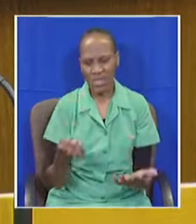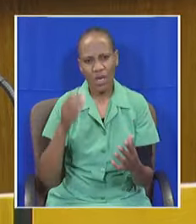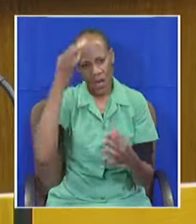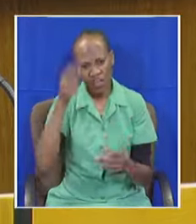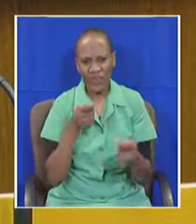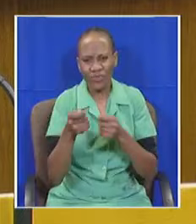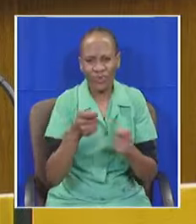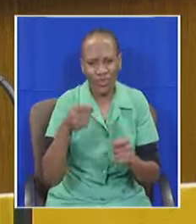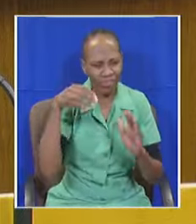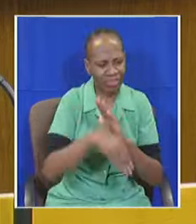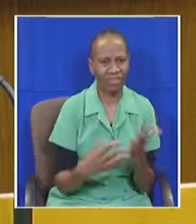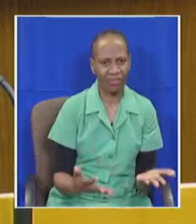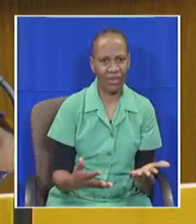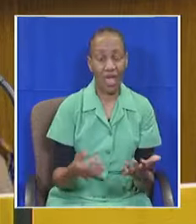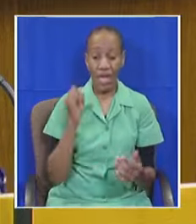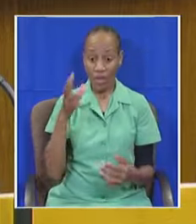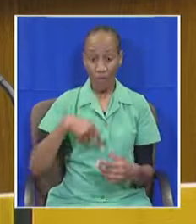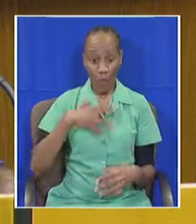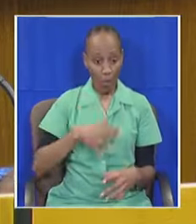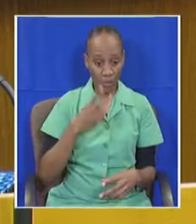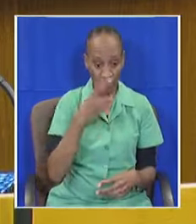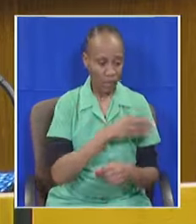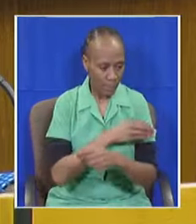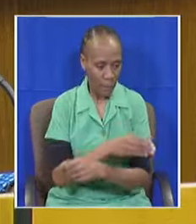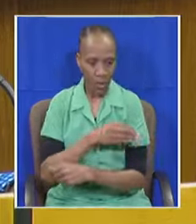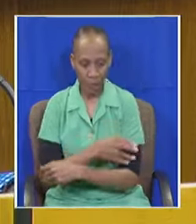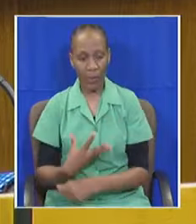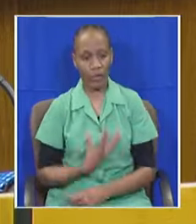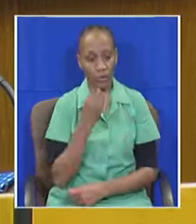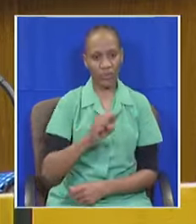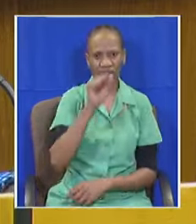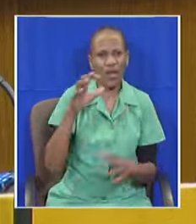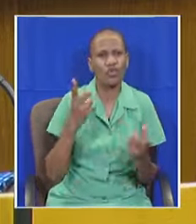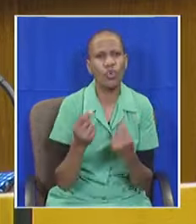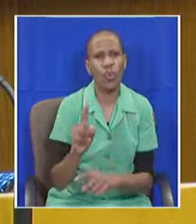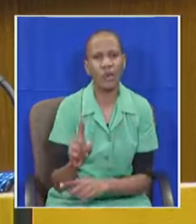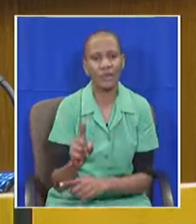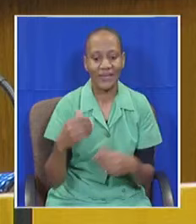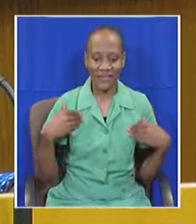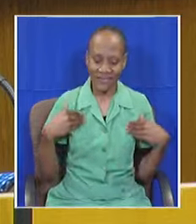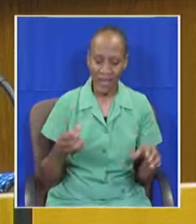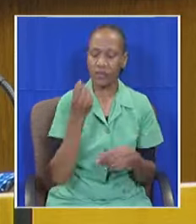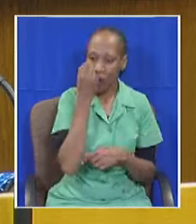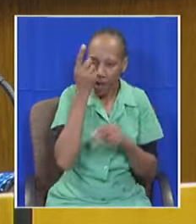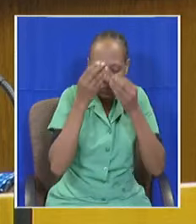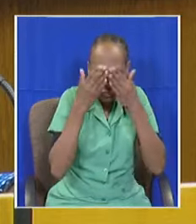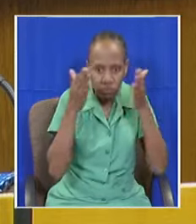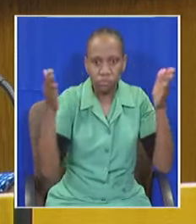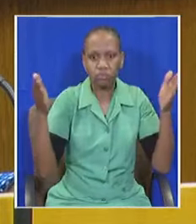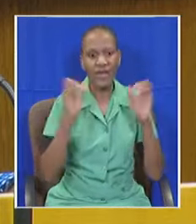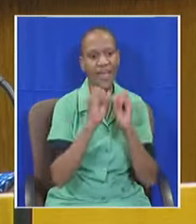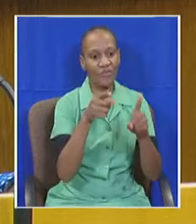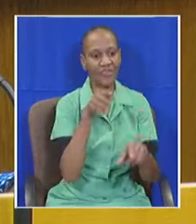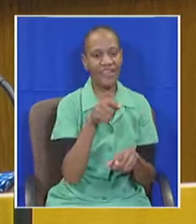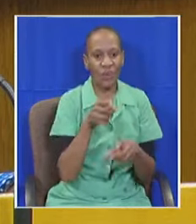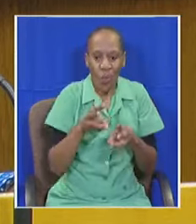recession. If we are serious about empowering the youth of South Africa, we must begin to understand that education